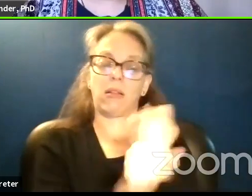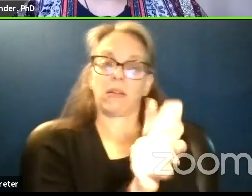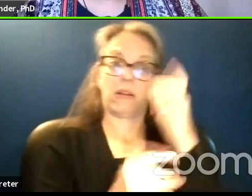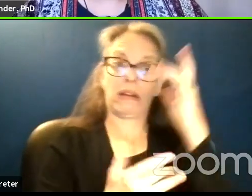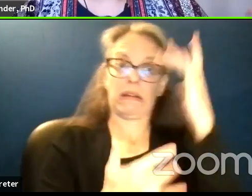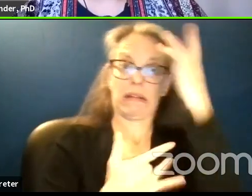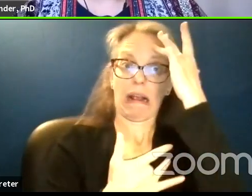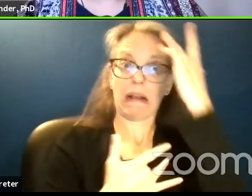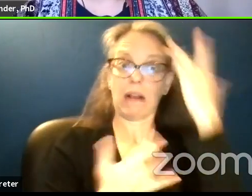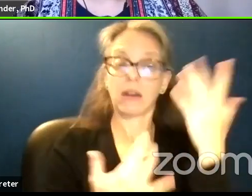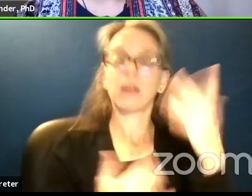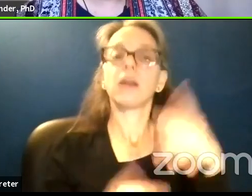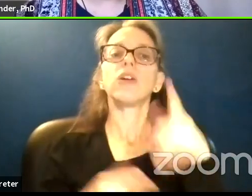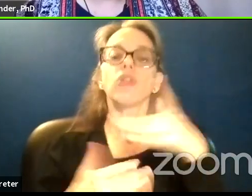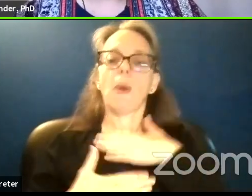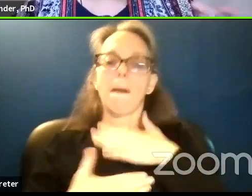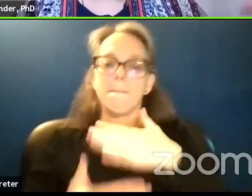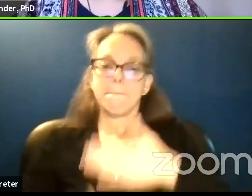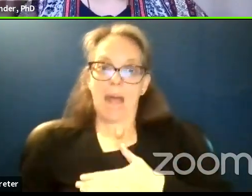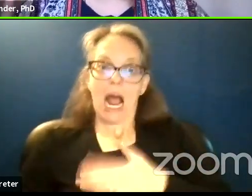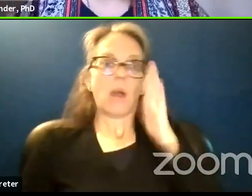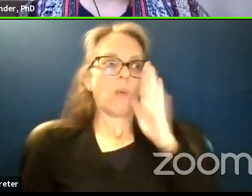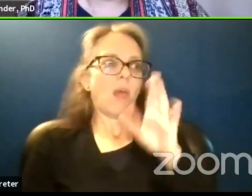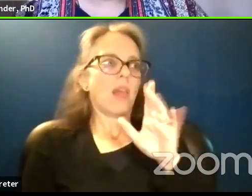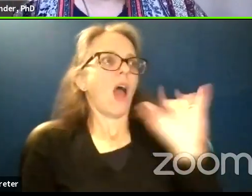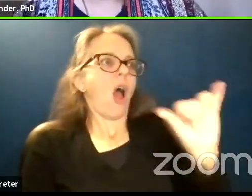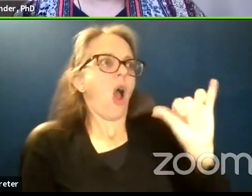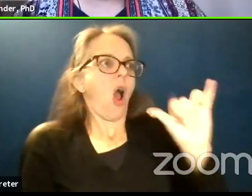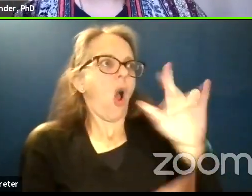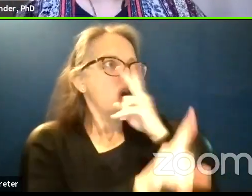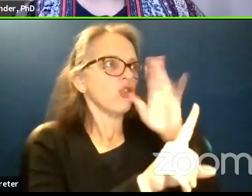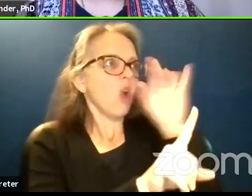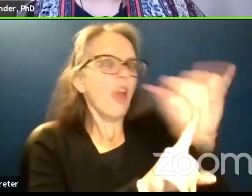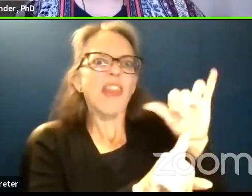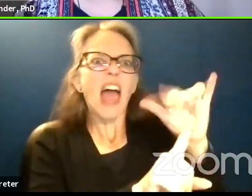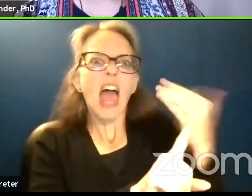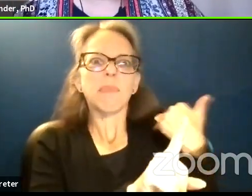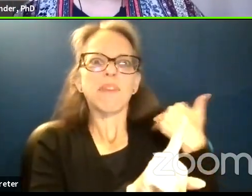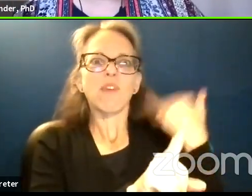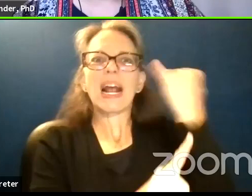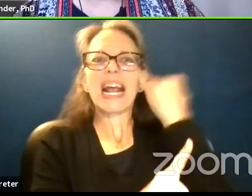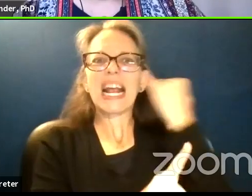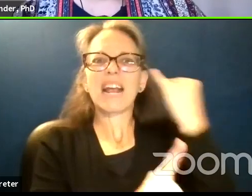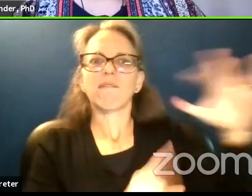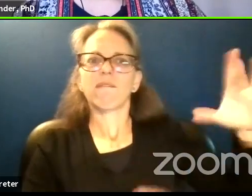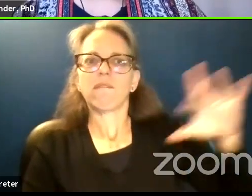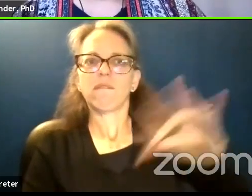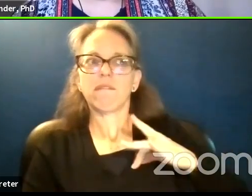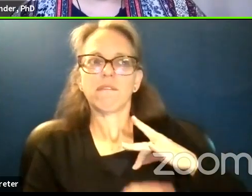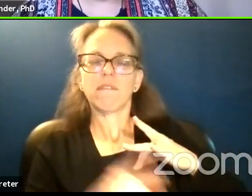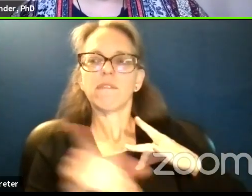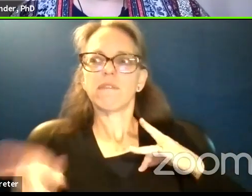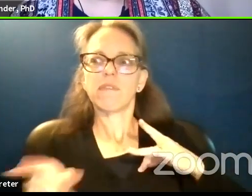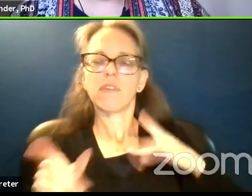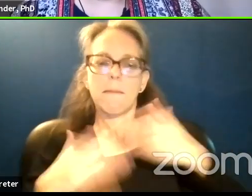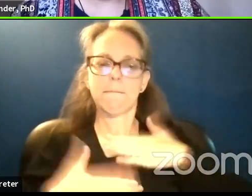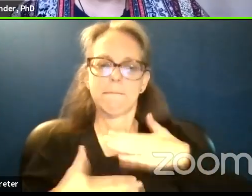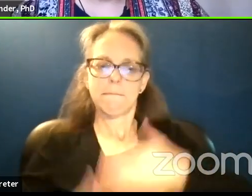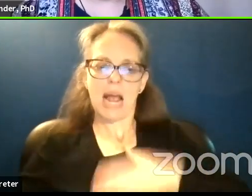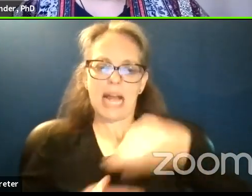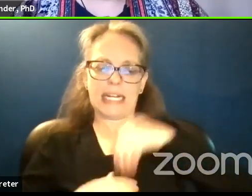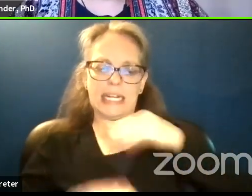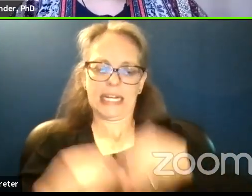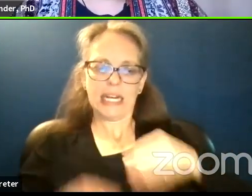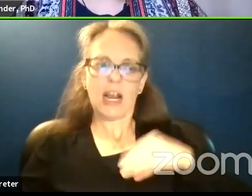guy virus, your body will react and say, oh wait, we saw that before. We're gonna get it before it makes us sick. And that's how vaccines can protect